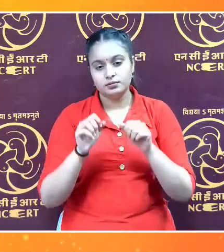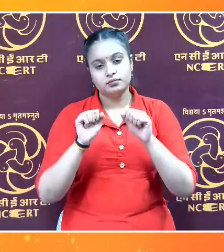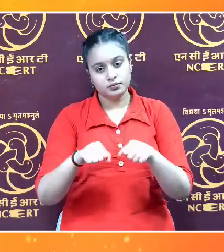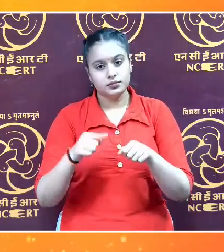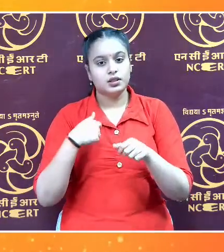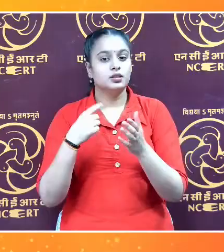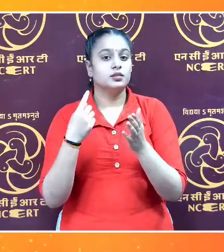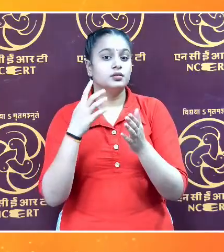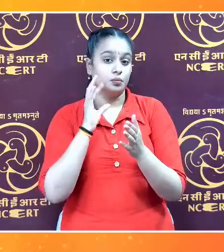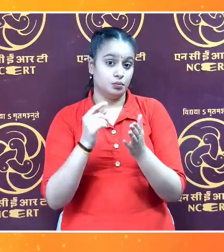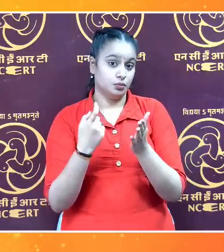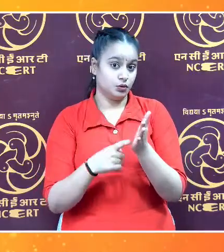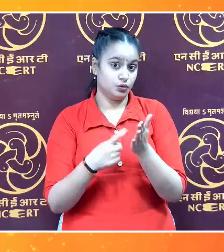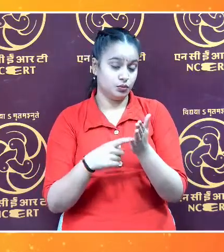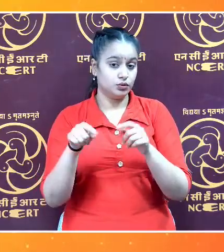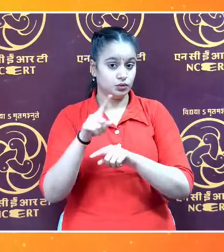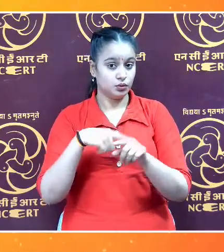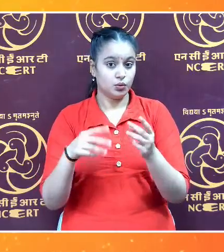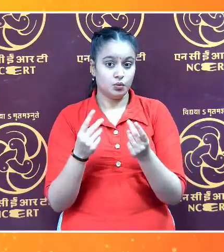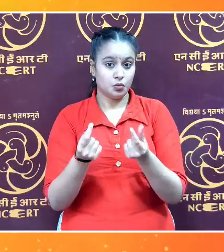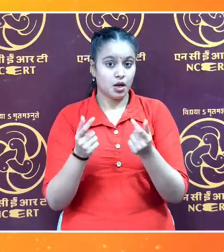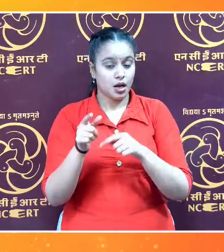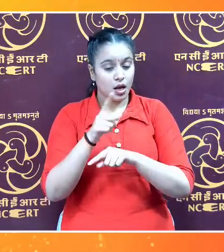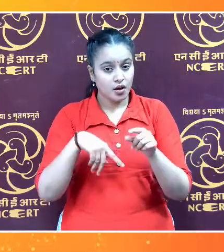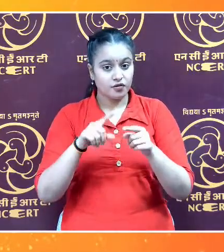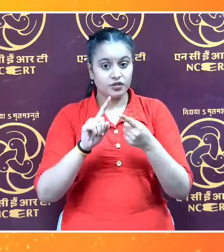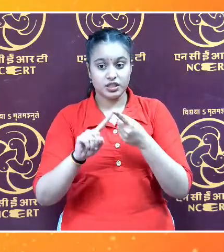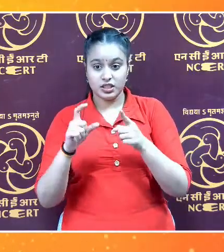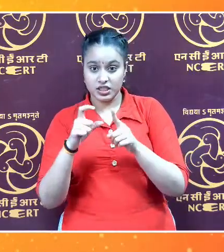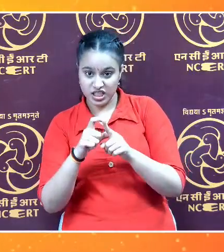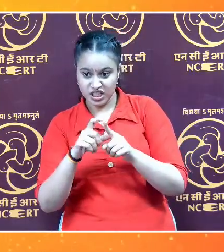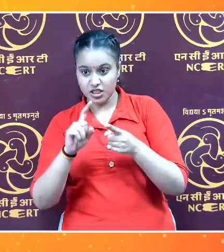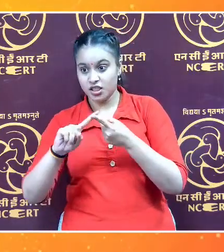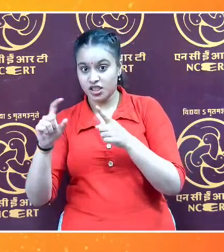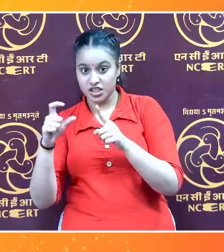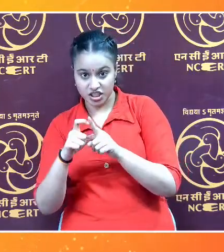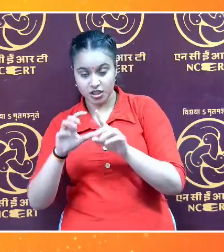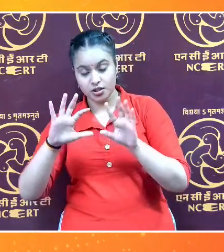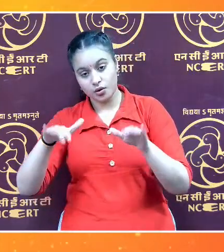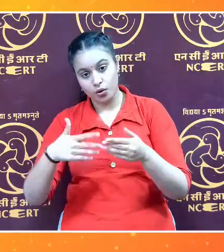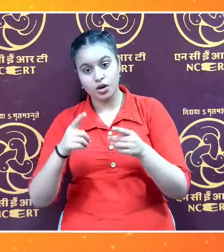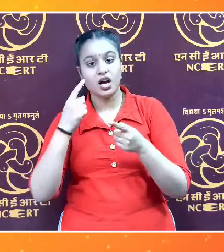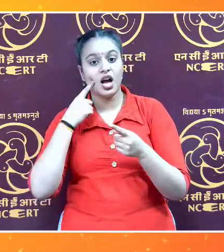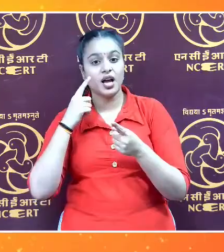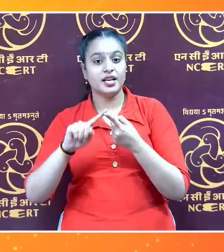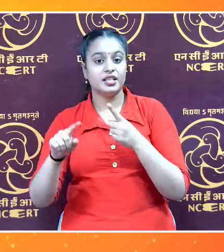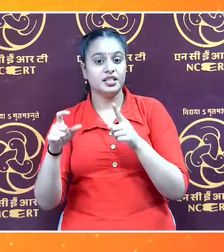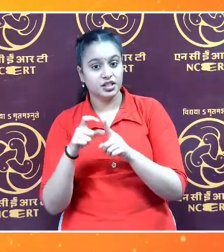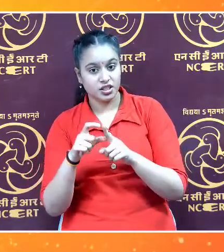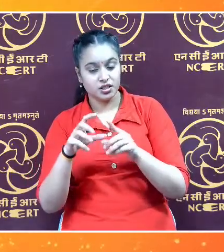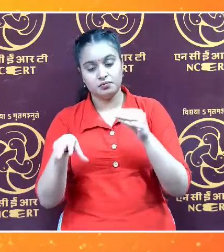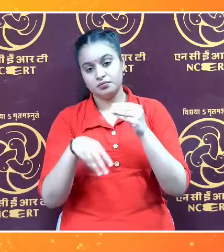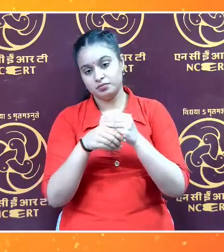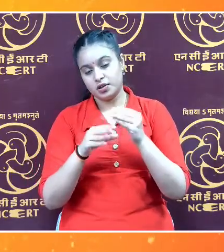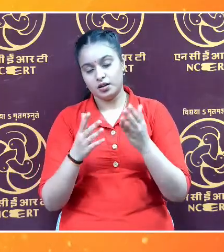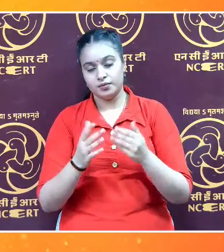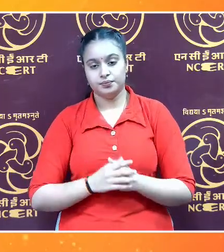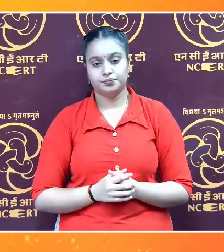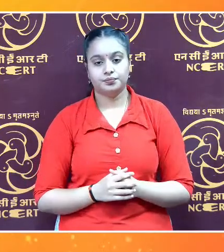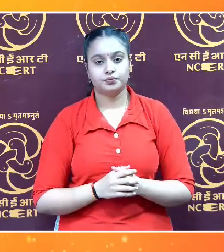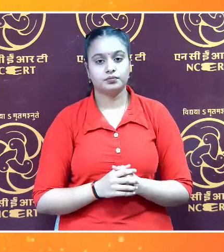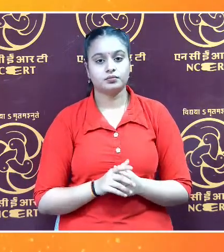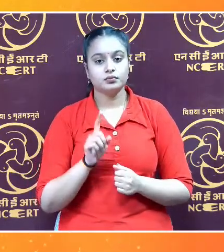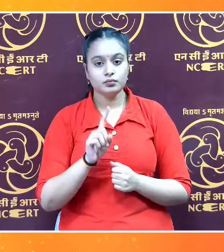very important rules, and now you know the tricks, where to put D, where to put ED, and where to put IET. Yes, but there are